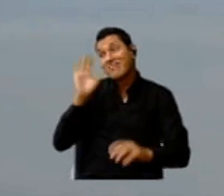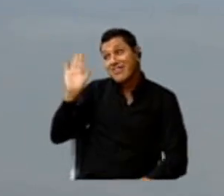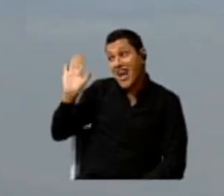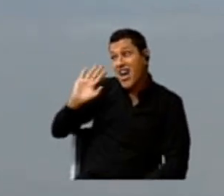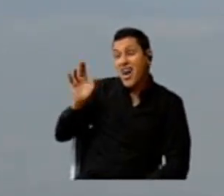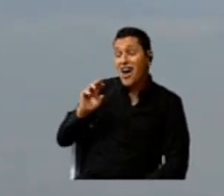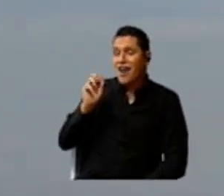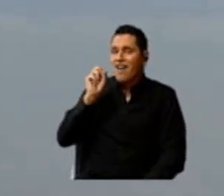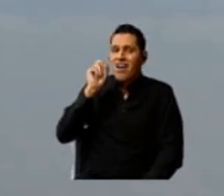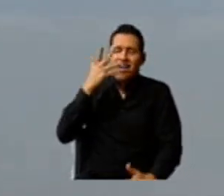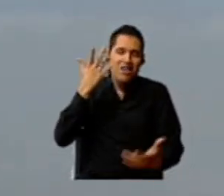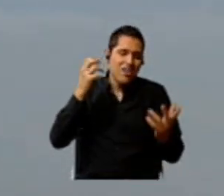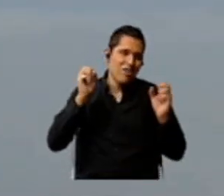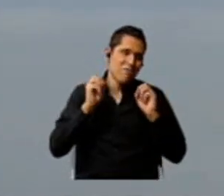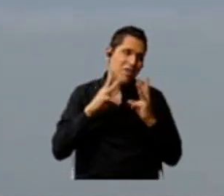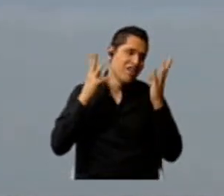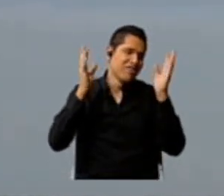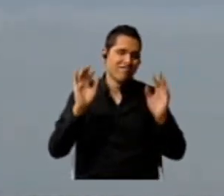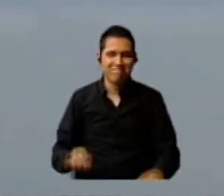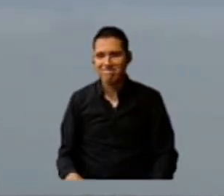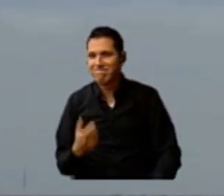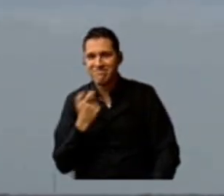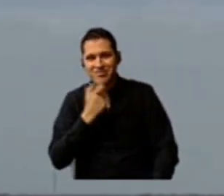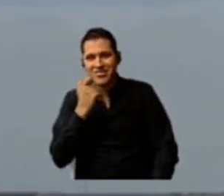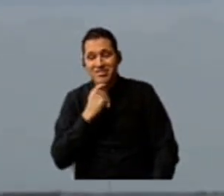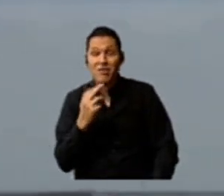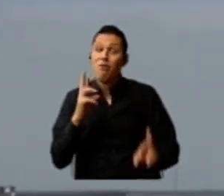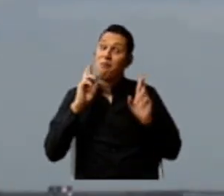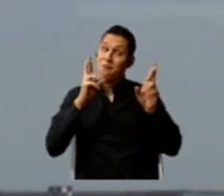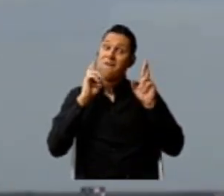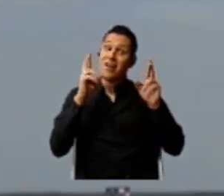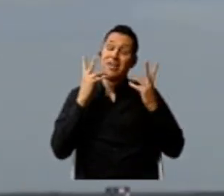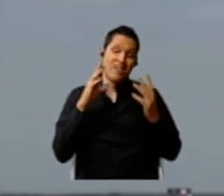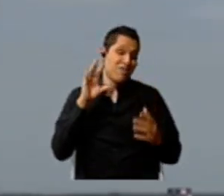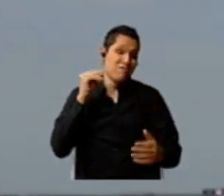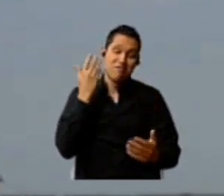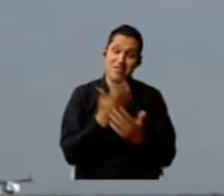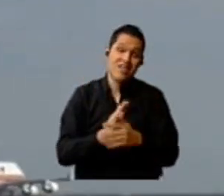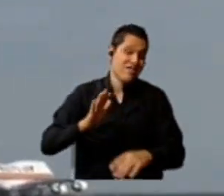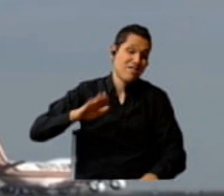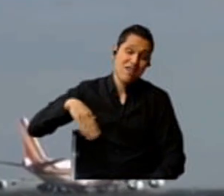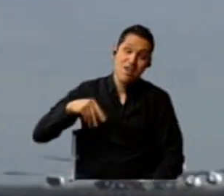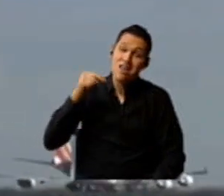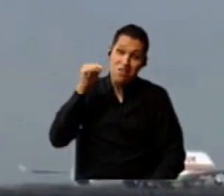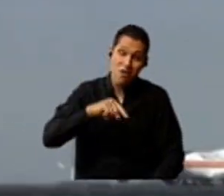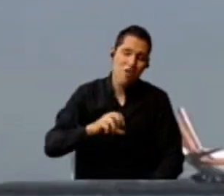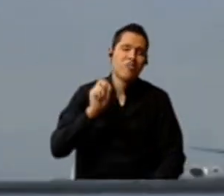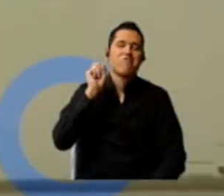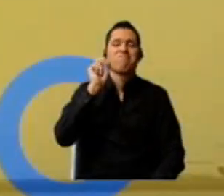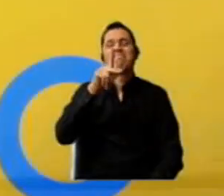Wow, Charlotte, I hope you come early today. Okay.